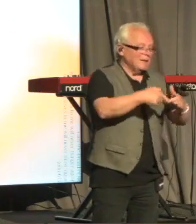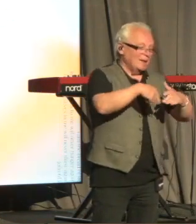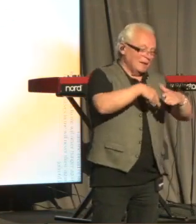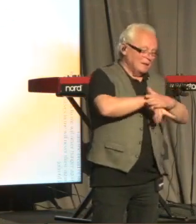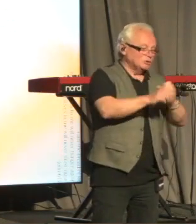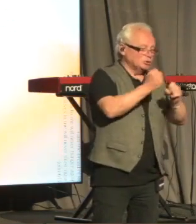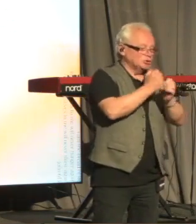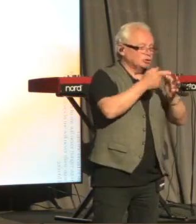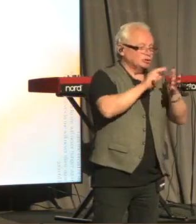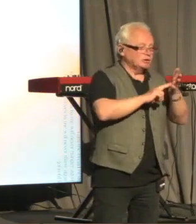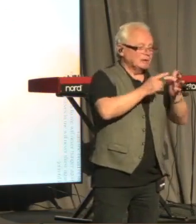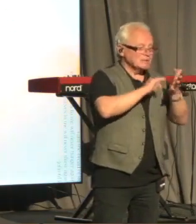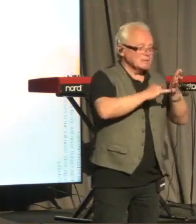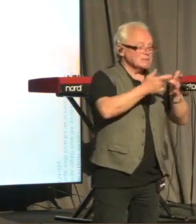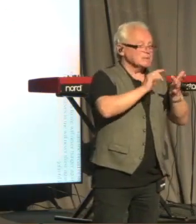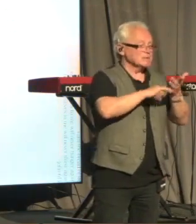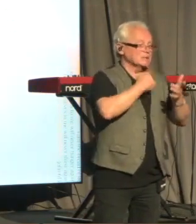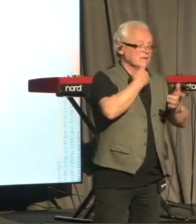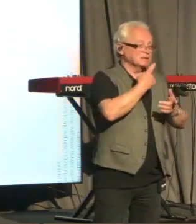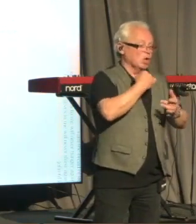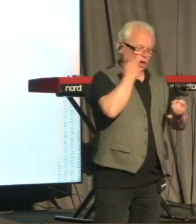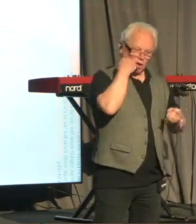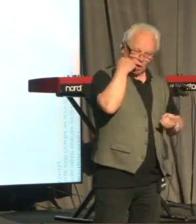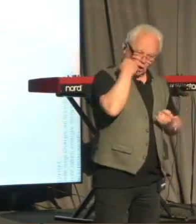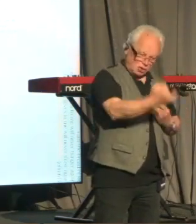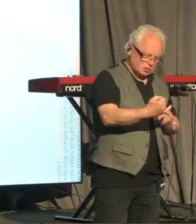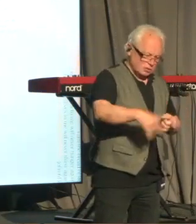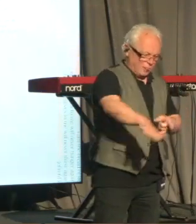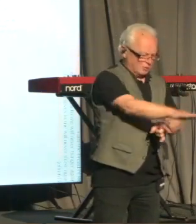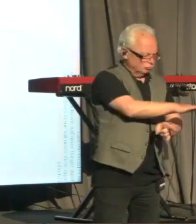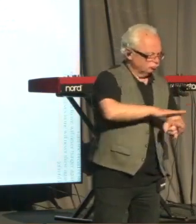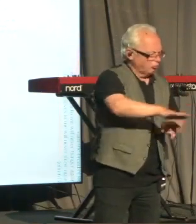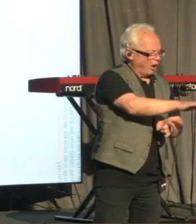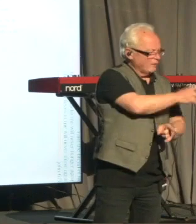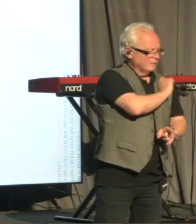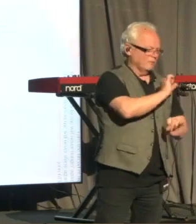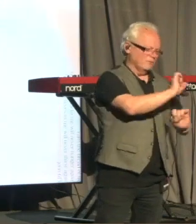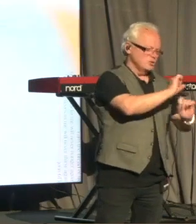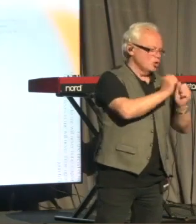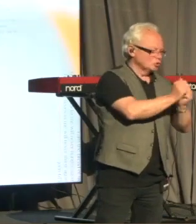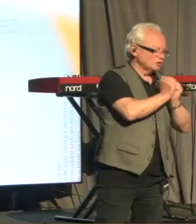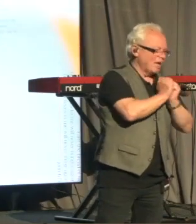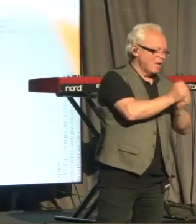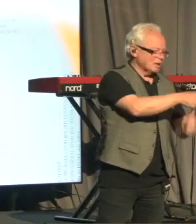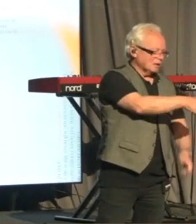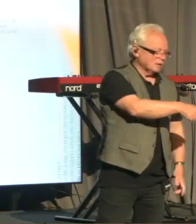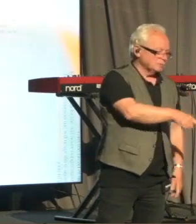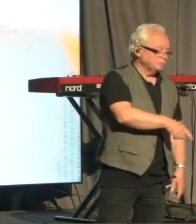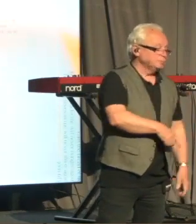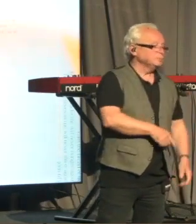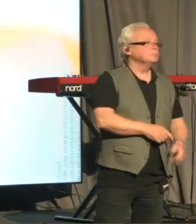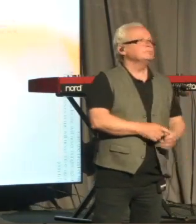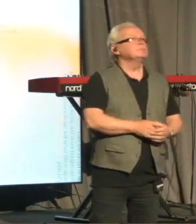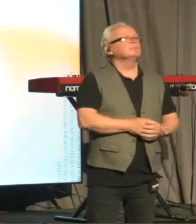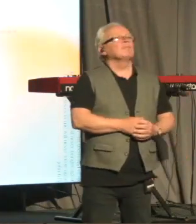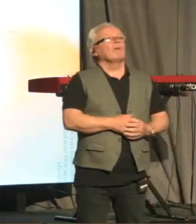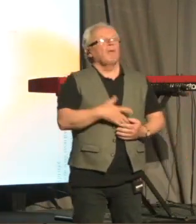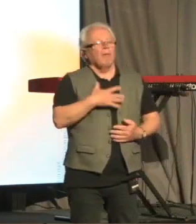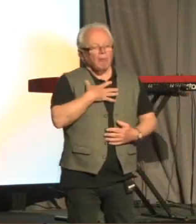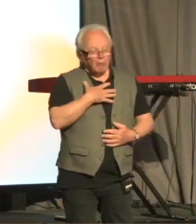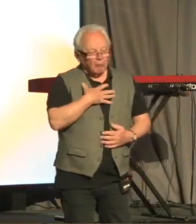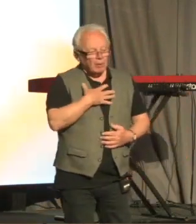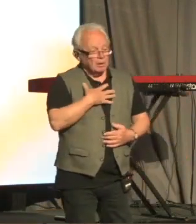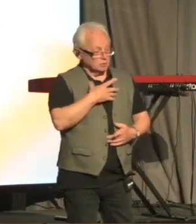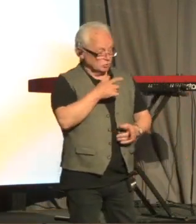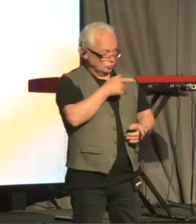Genesis, cursed is the ground for your sake. And you shall